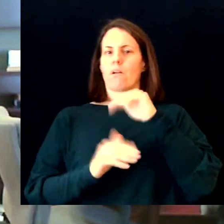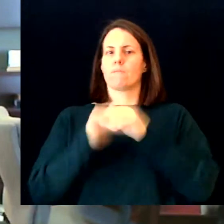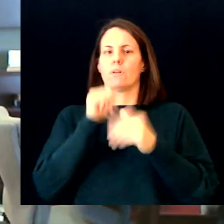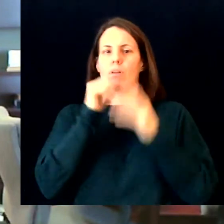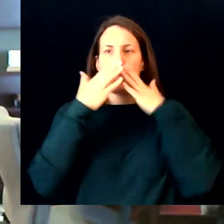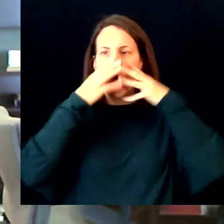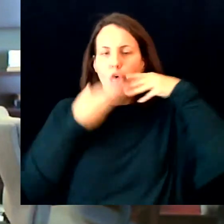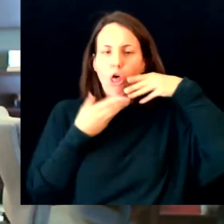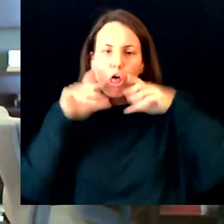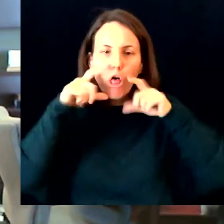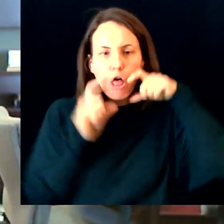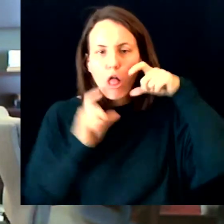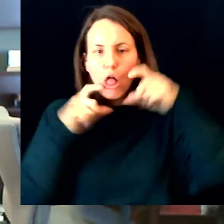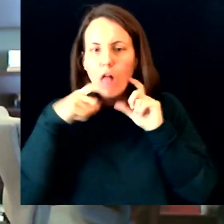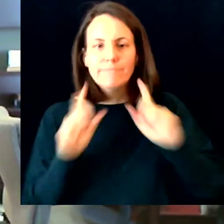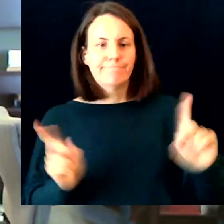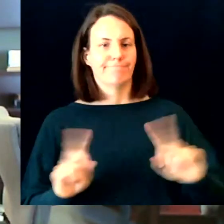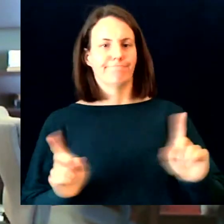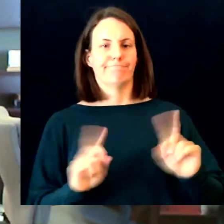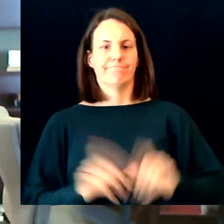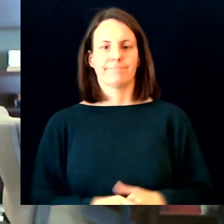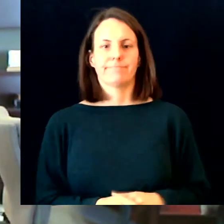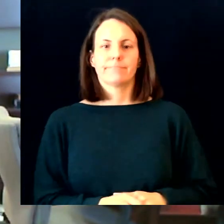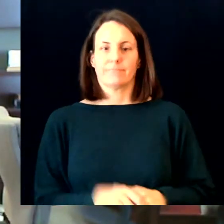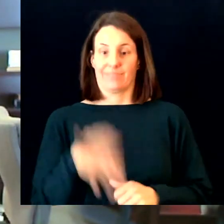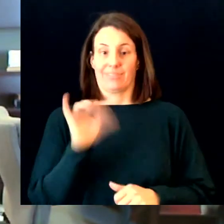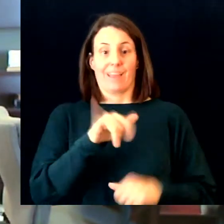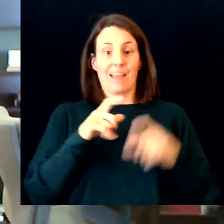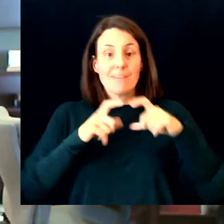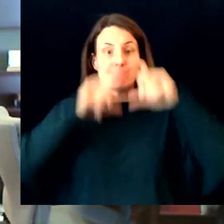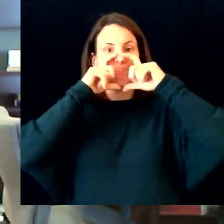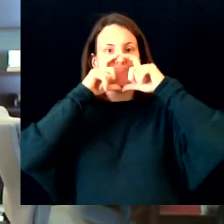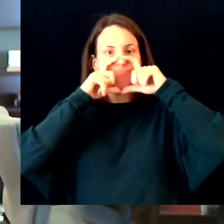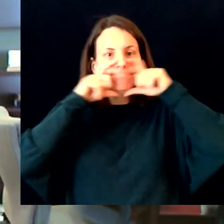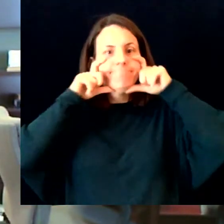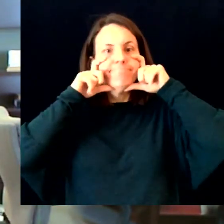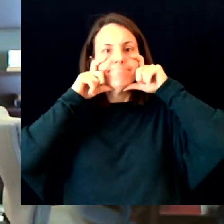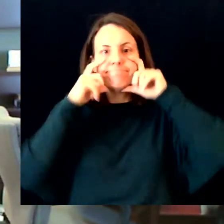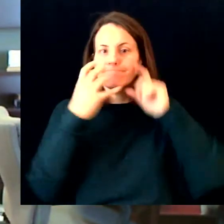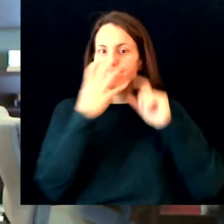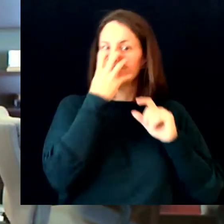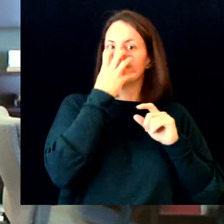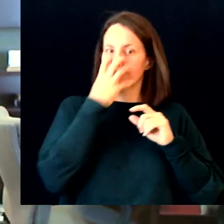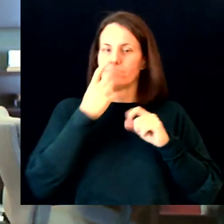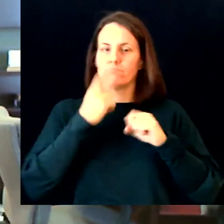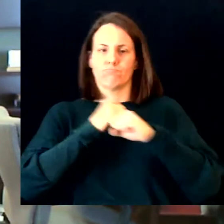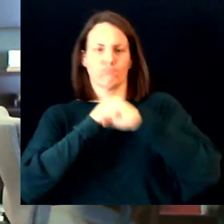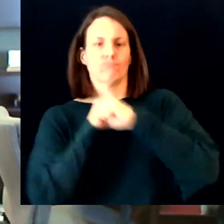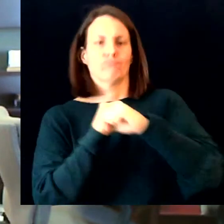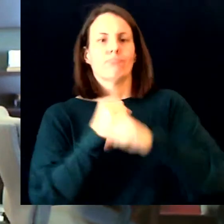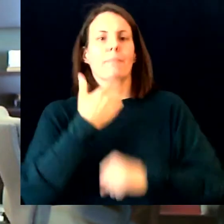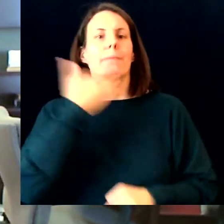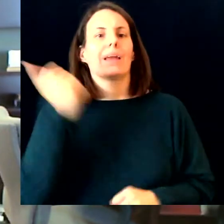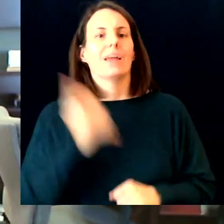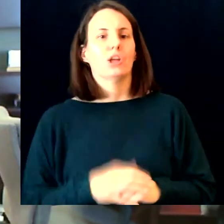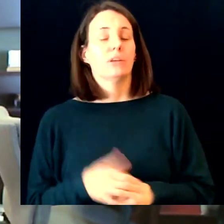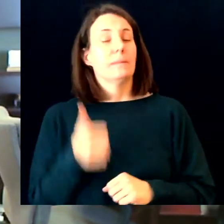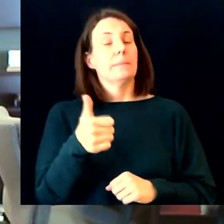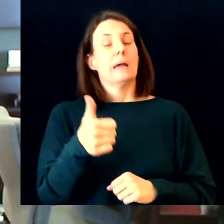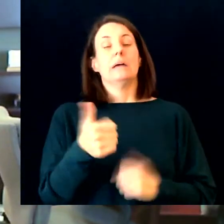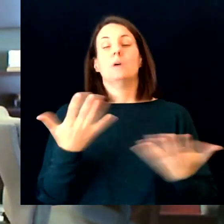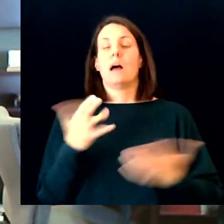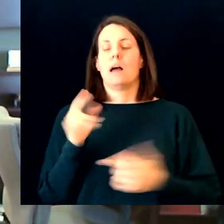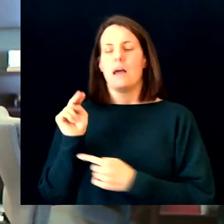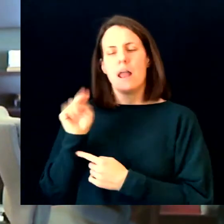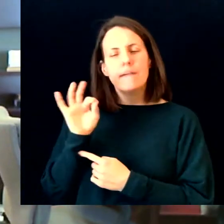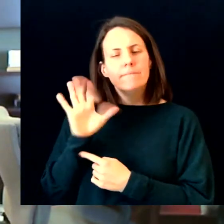a respirator mask, like an N95 or a KN95, if they are worn properly. Other types